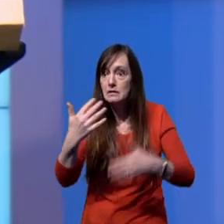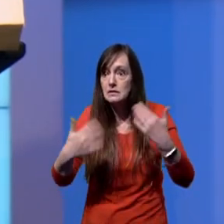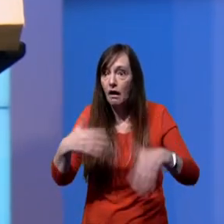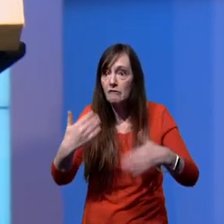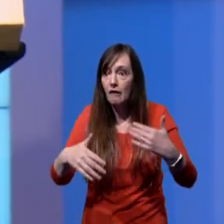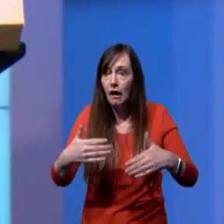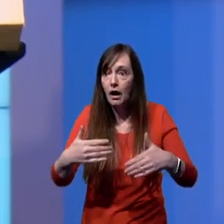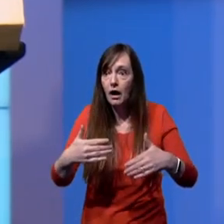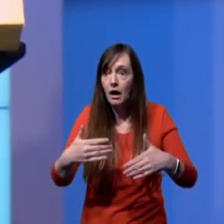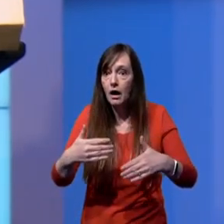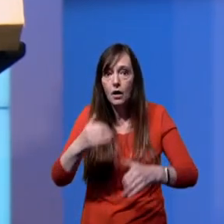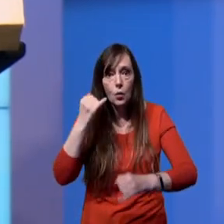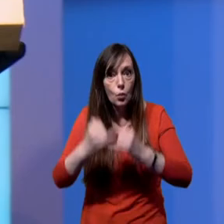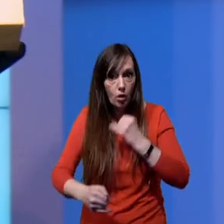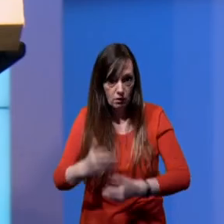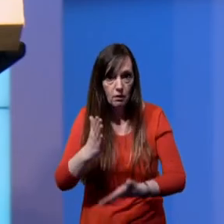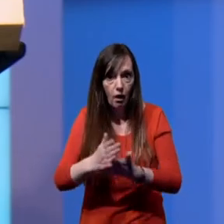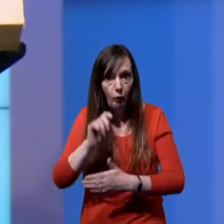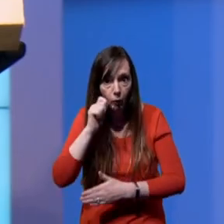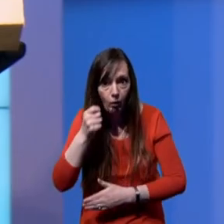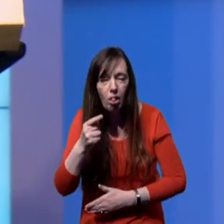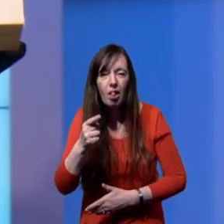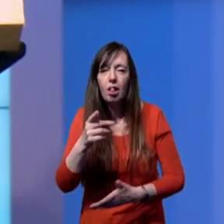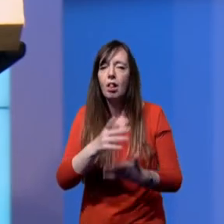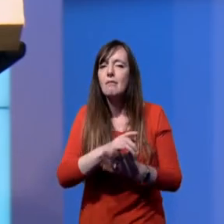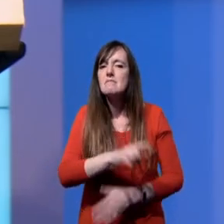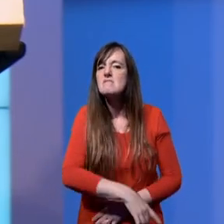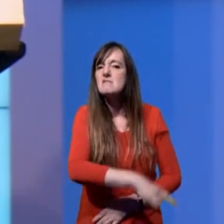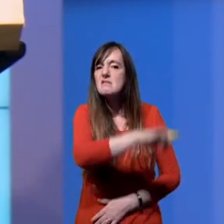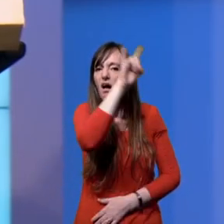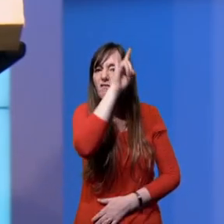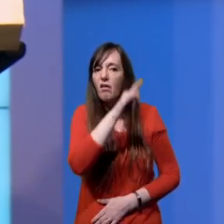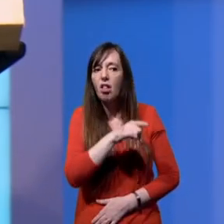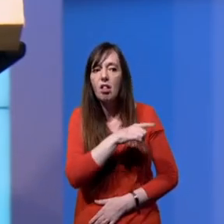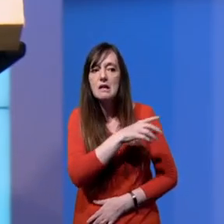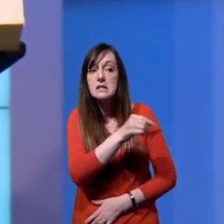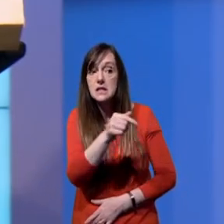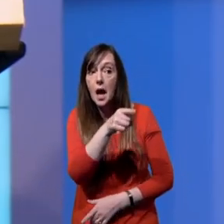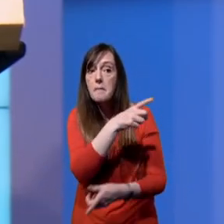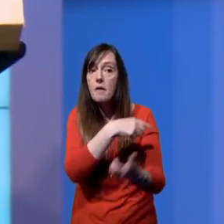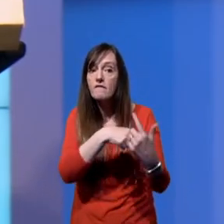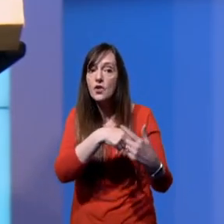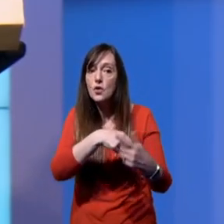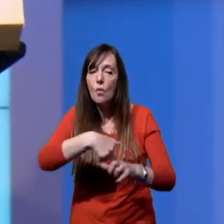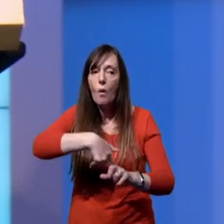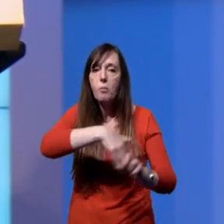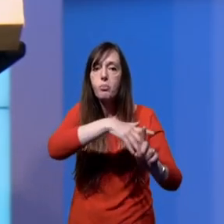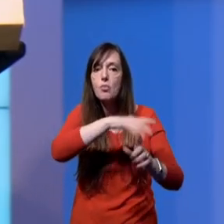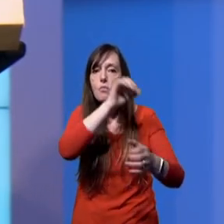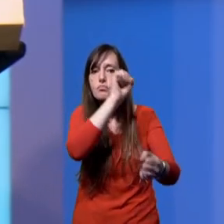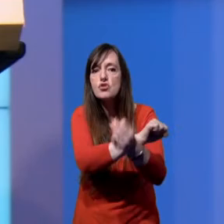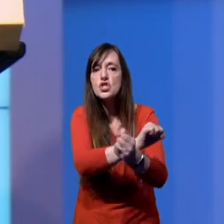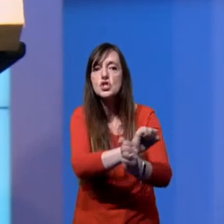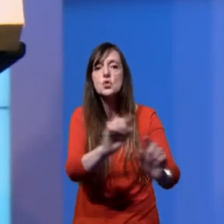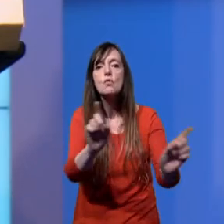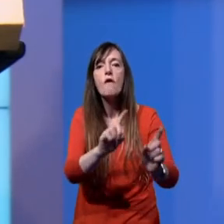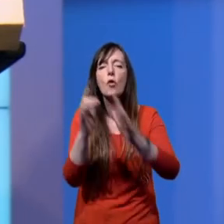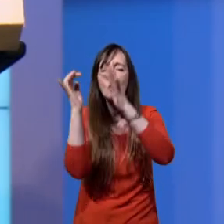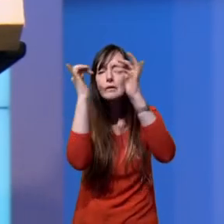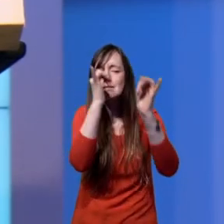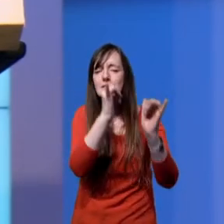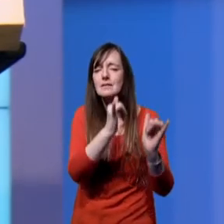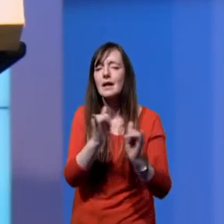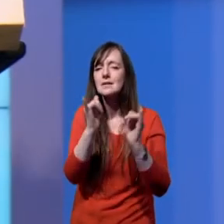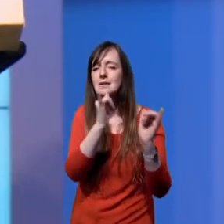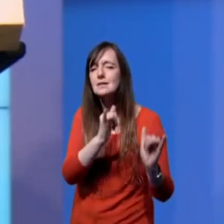They're about to suffer. I tell you, the devil will put some of you in prison to test you. He's